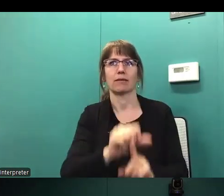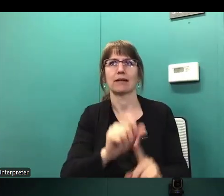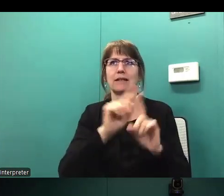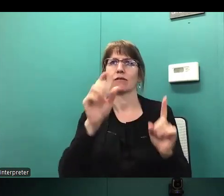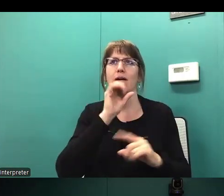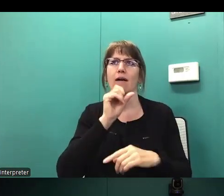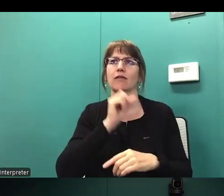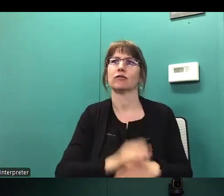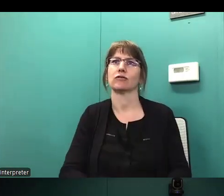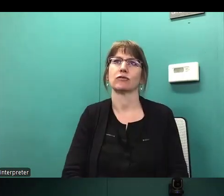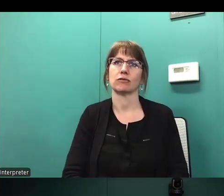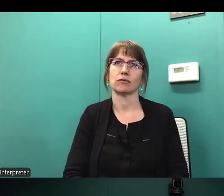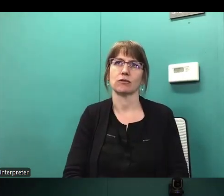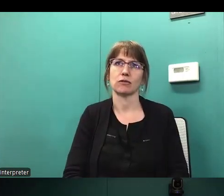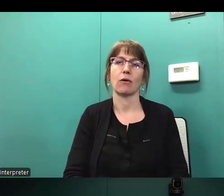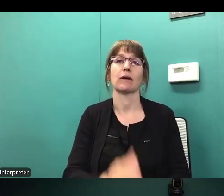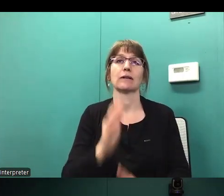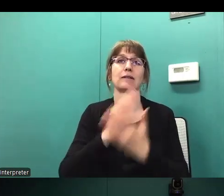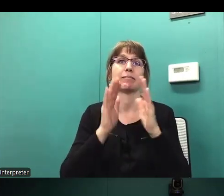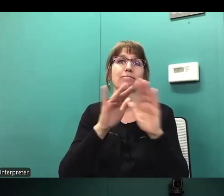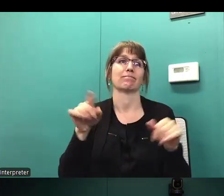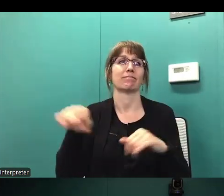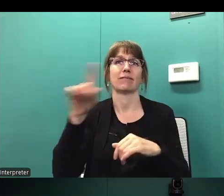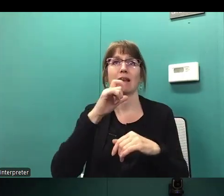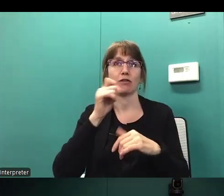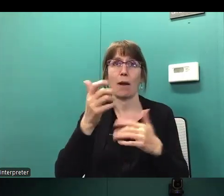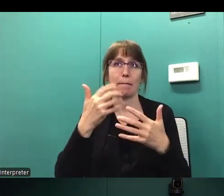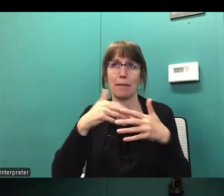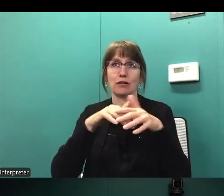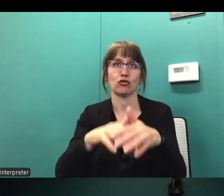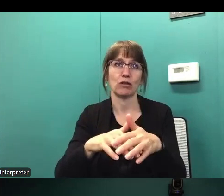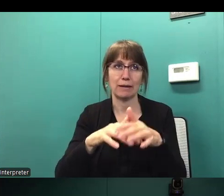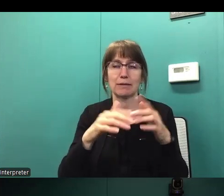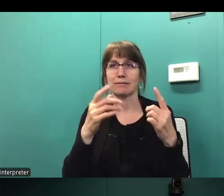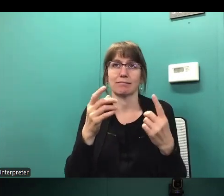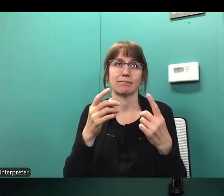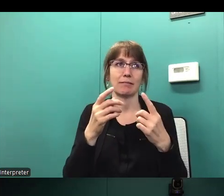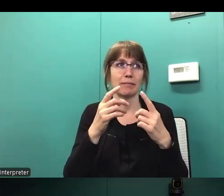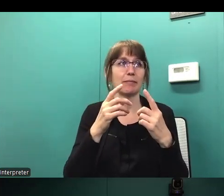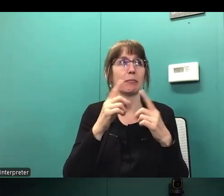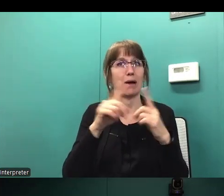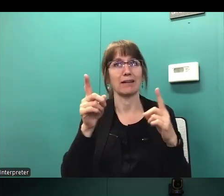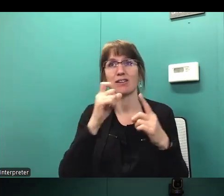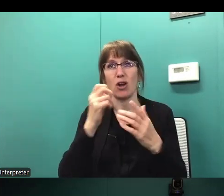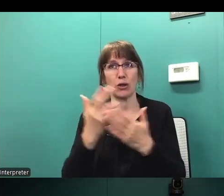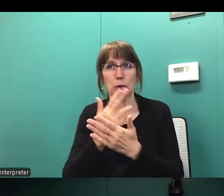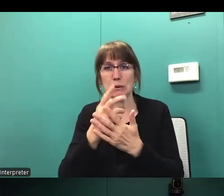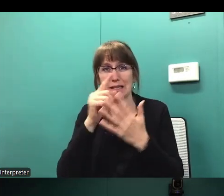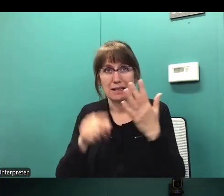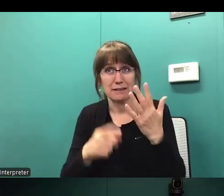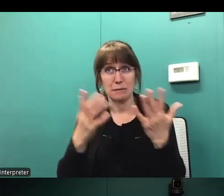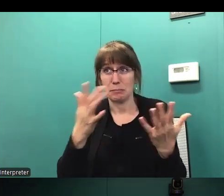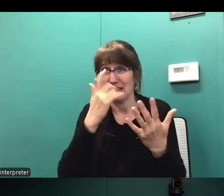kids out, that they're not mainstream and they're doing great, but they're still missing some of these. They're not using these morphemes. And is it lack of